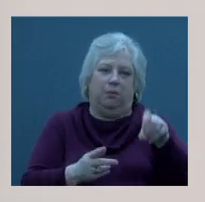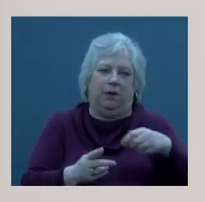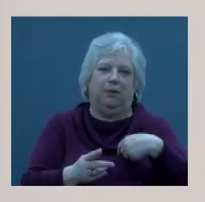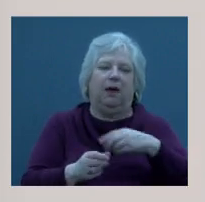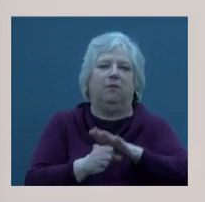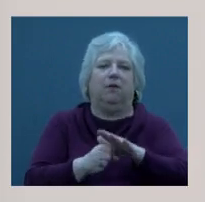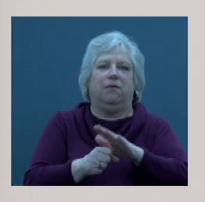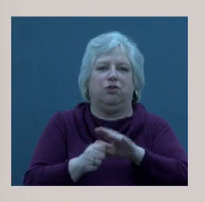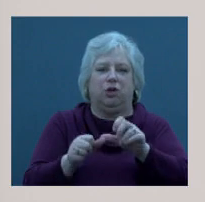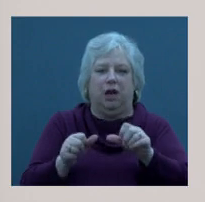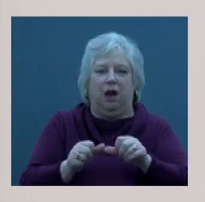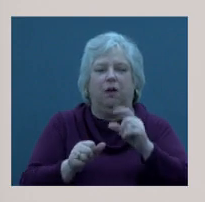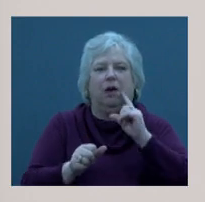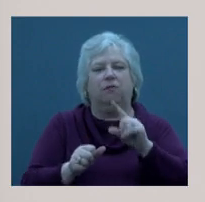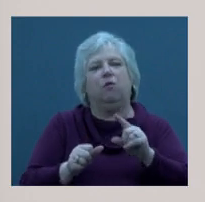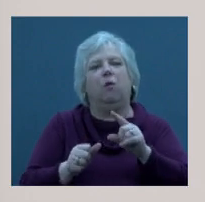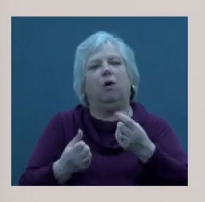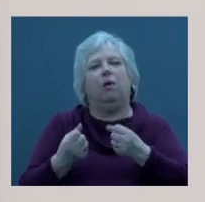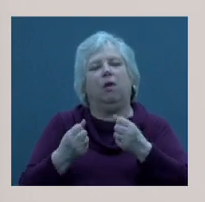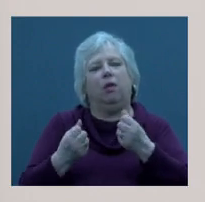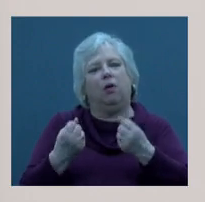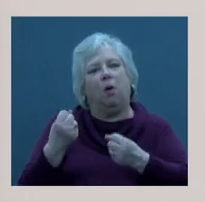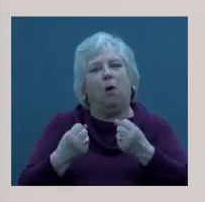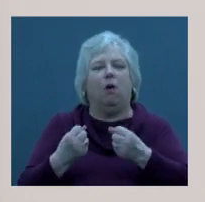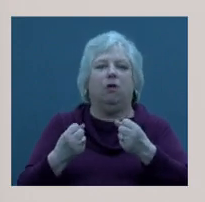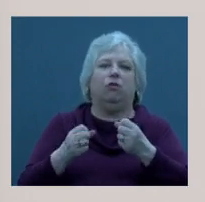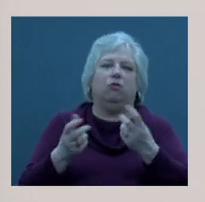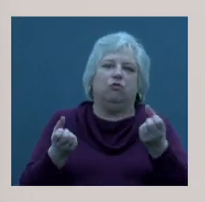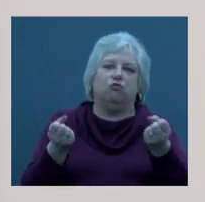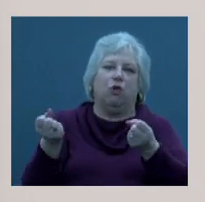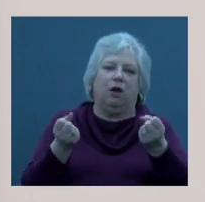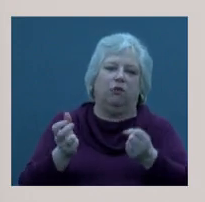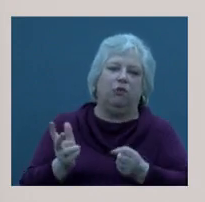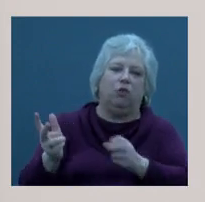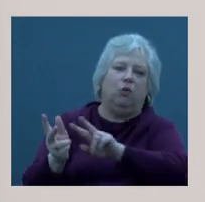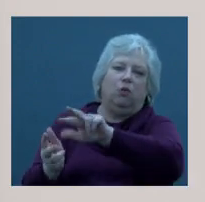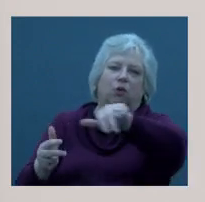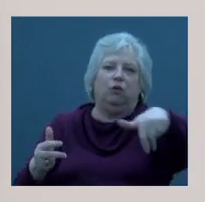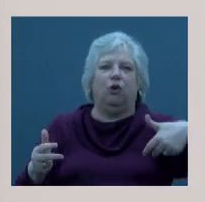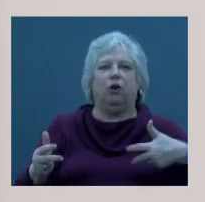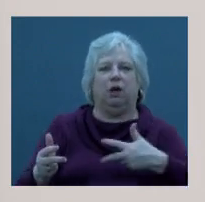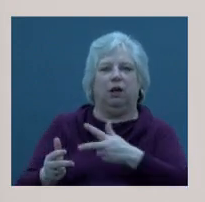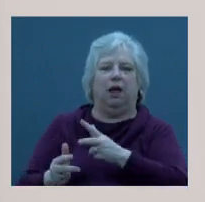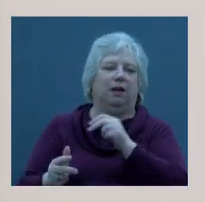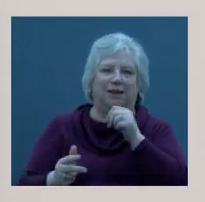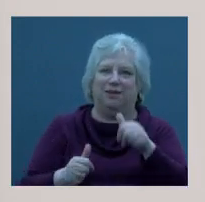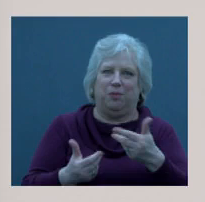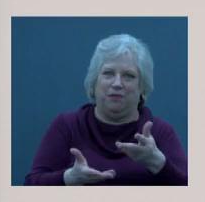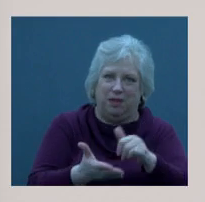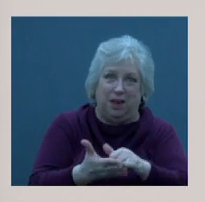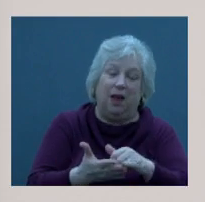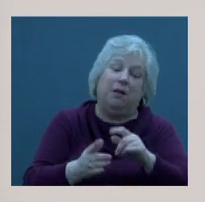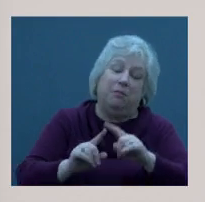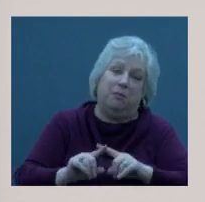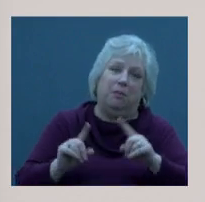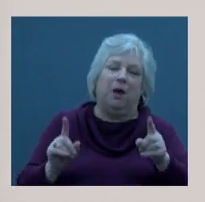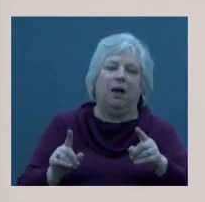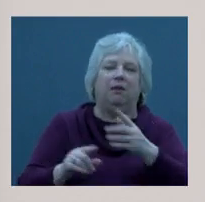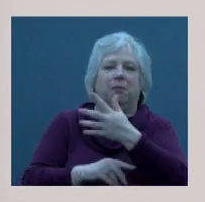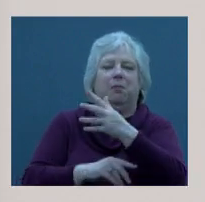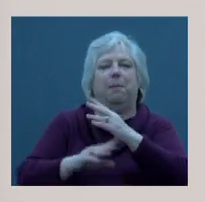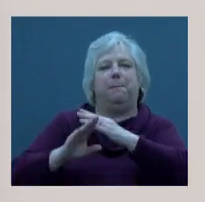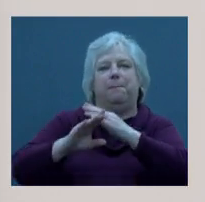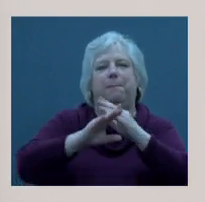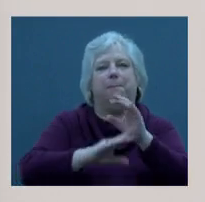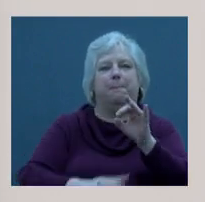sufficient area for these vehicles to circulate. It does not provide that. However, there are landscape